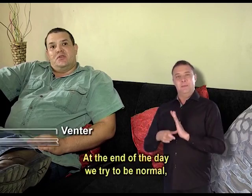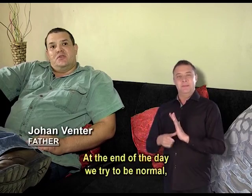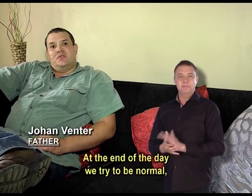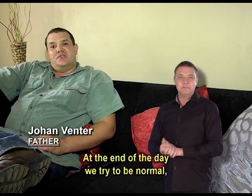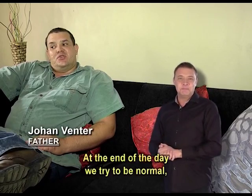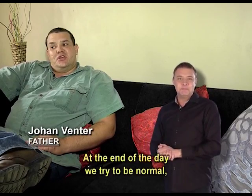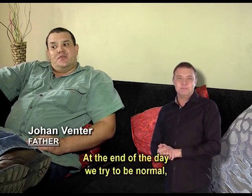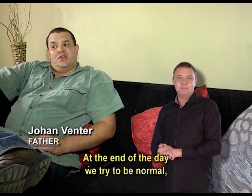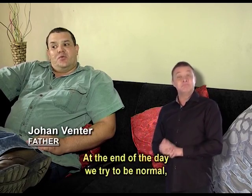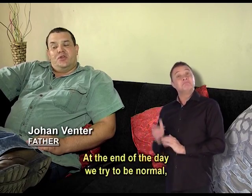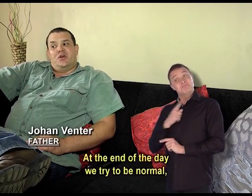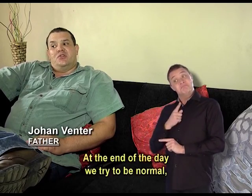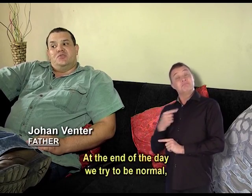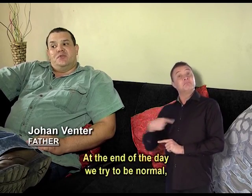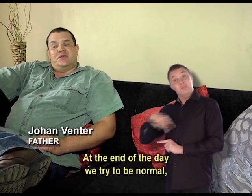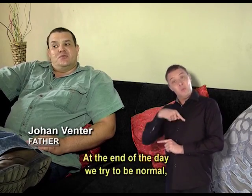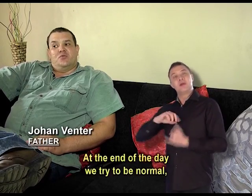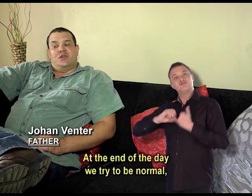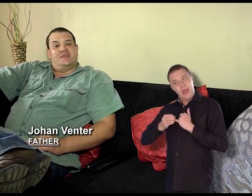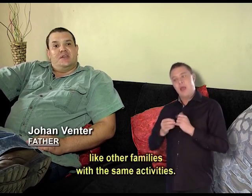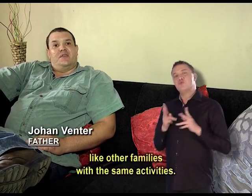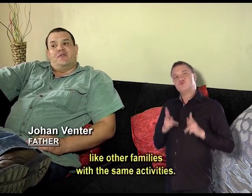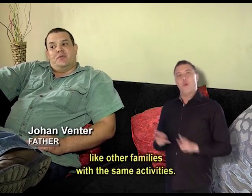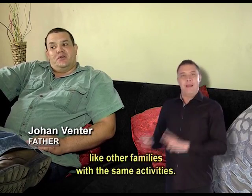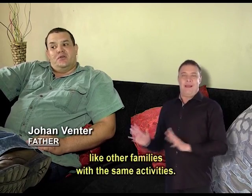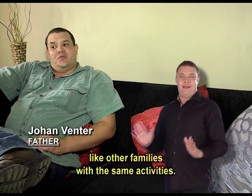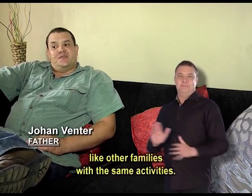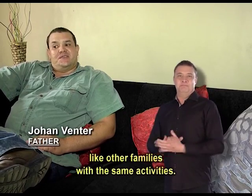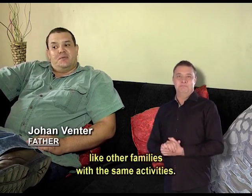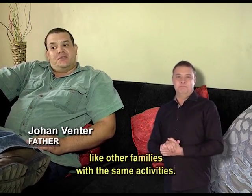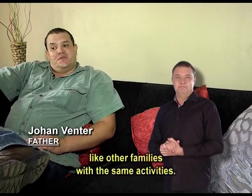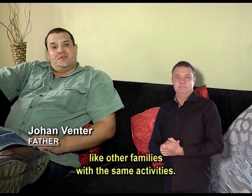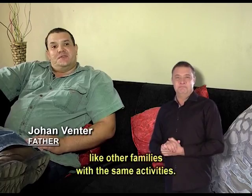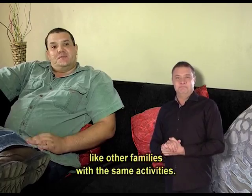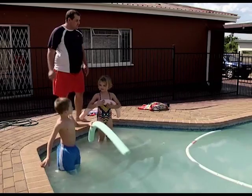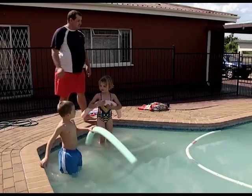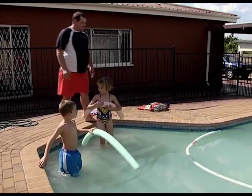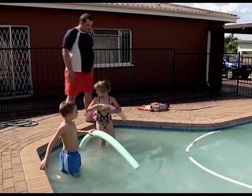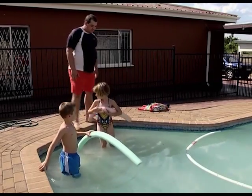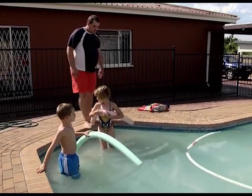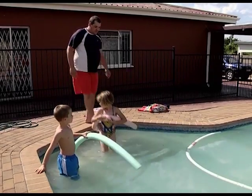abled. So at the end of the day, we try to be as normal as any other family with the same activities.